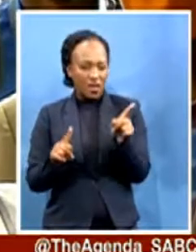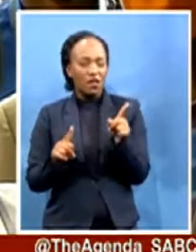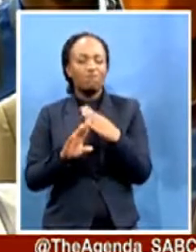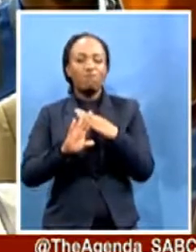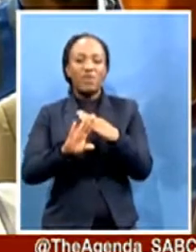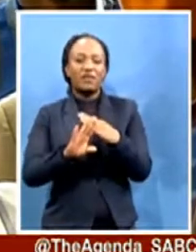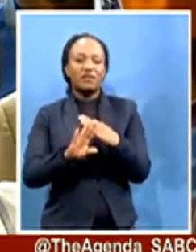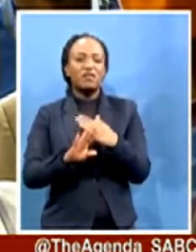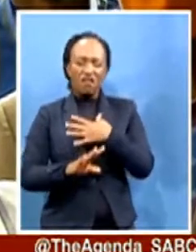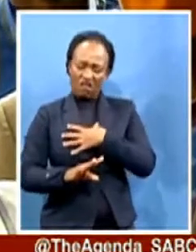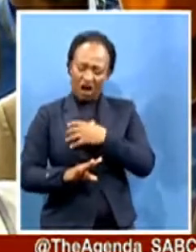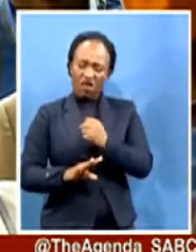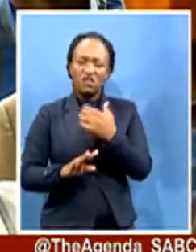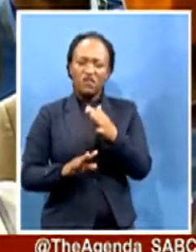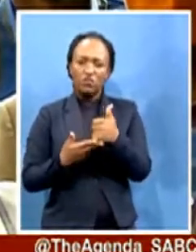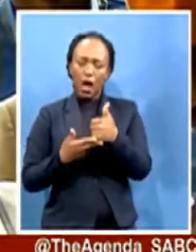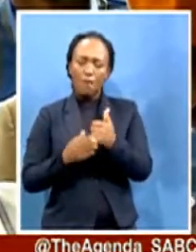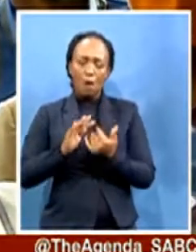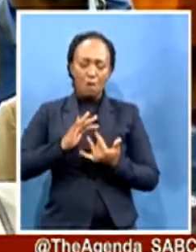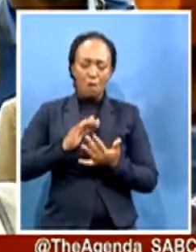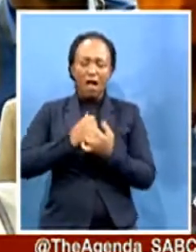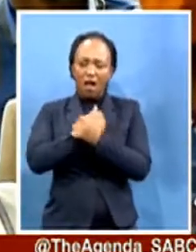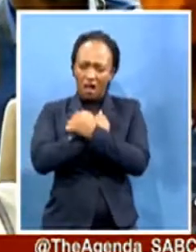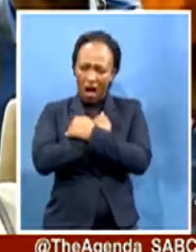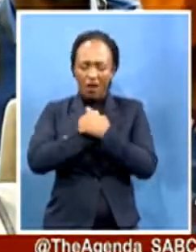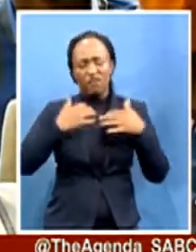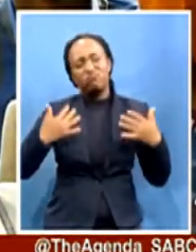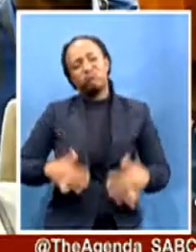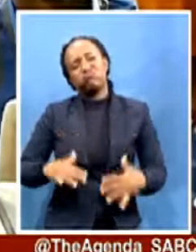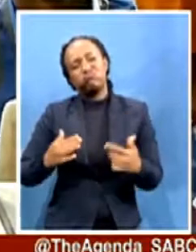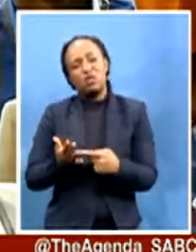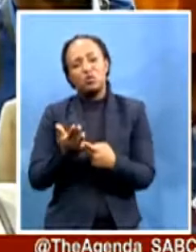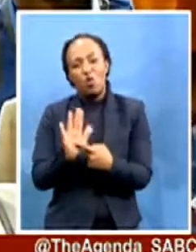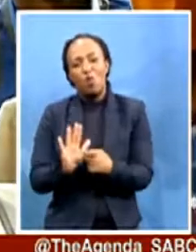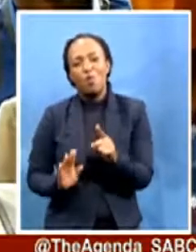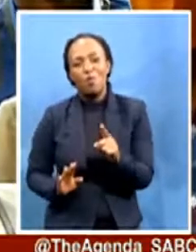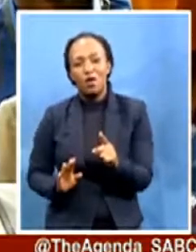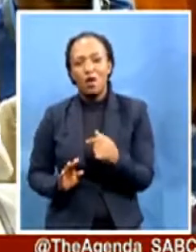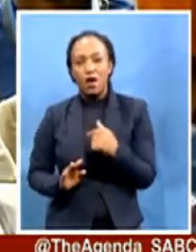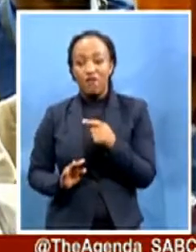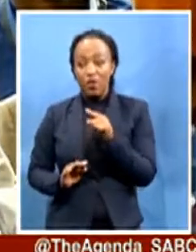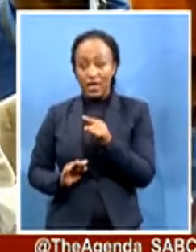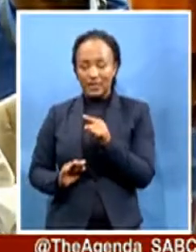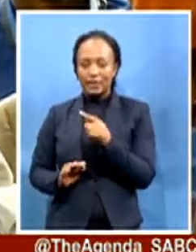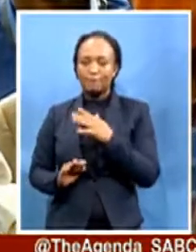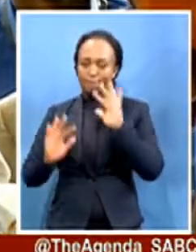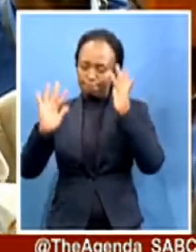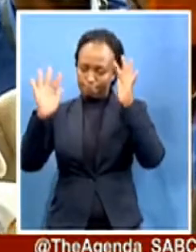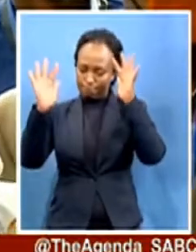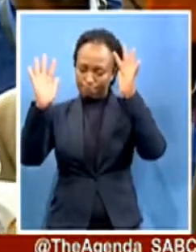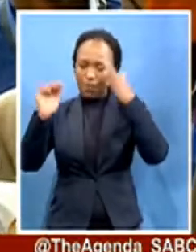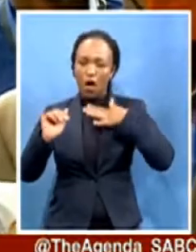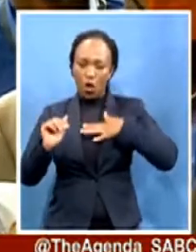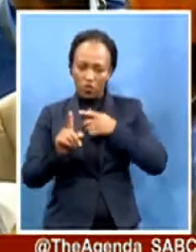compassion, all combined. And for you, for that, I want to commend you. That is the reason why I thought it was important for